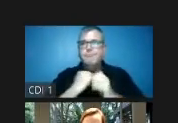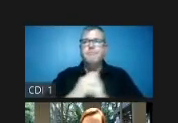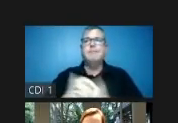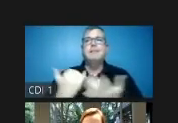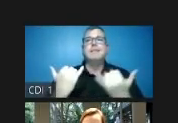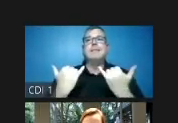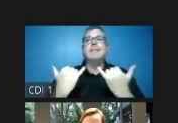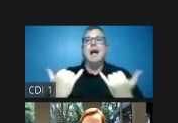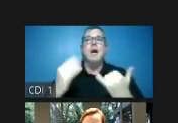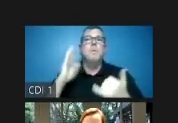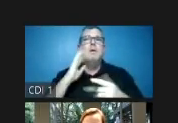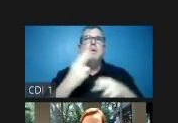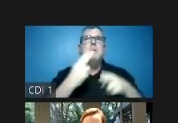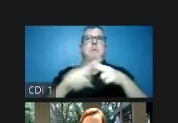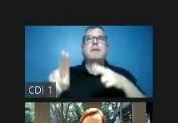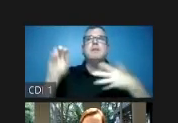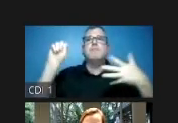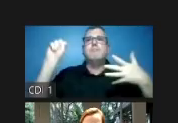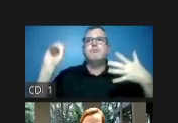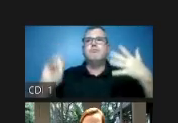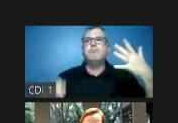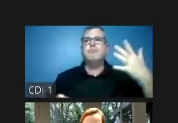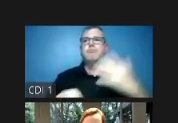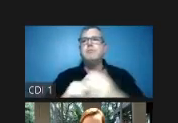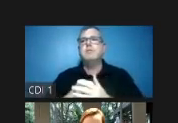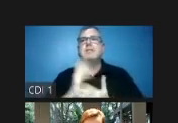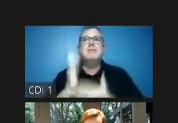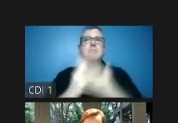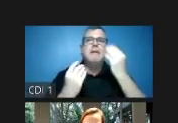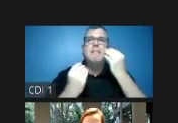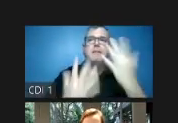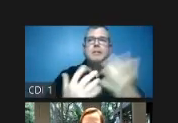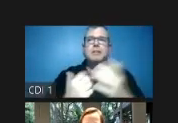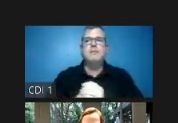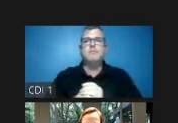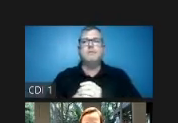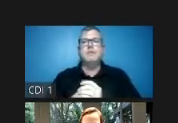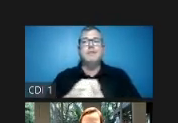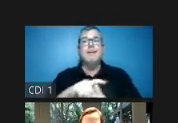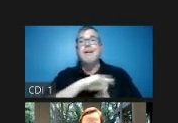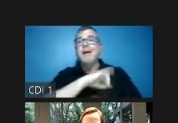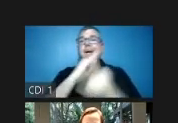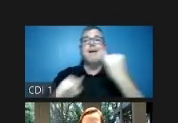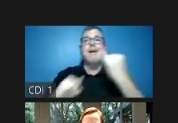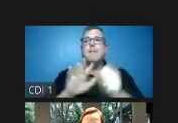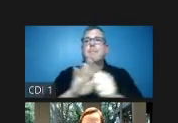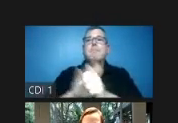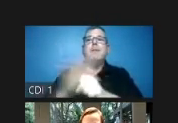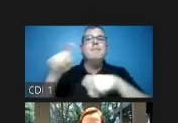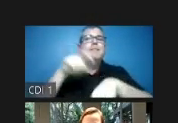have for you, and then allow plenty of time for questions and answers. Next slide, please.